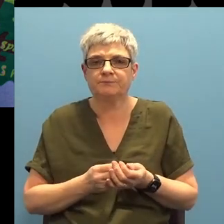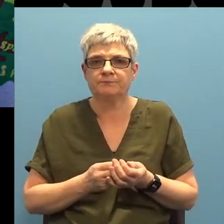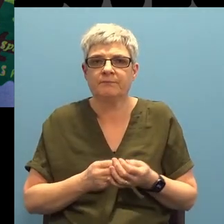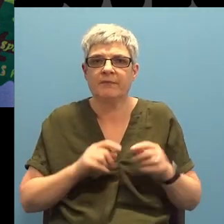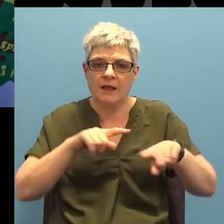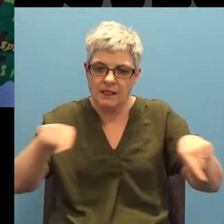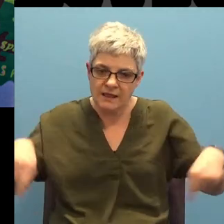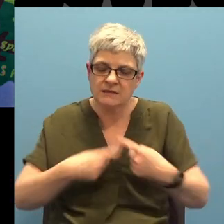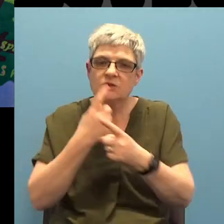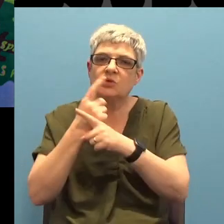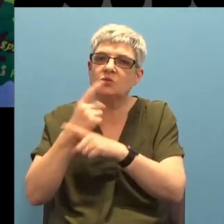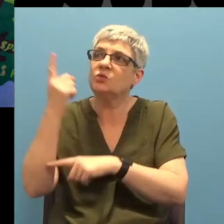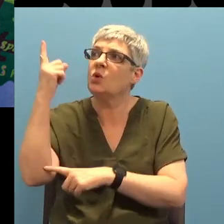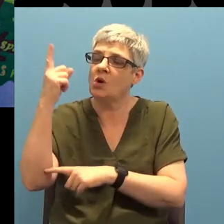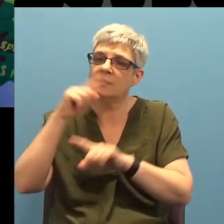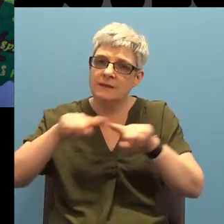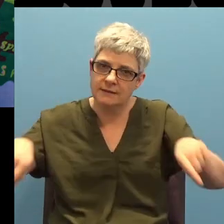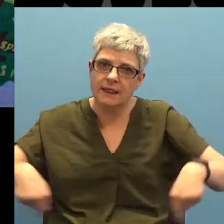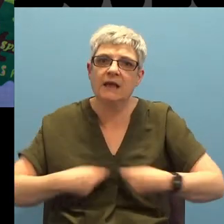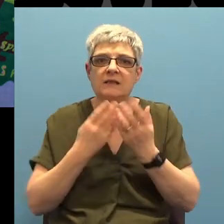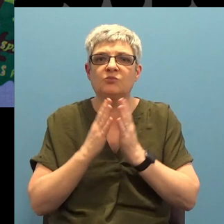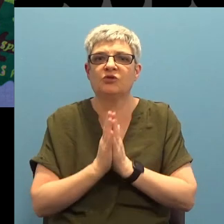Let's talk to God. Let's pray.